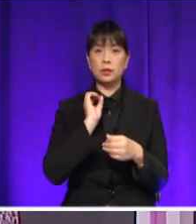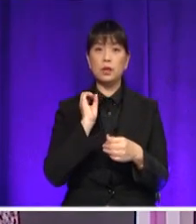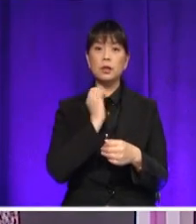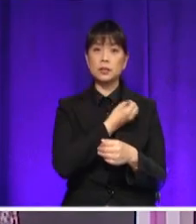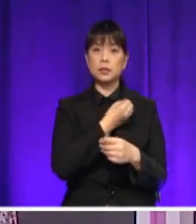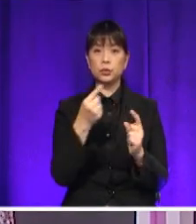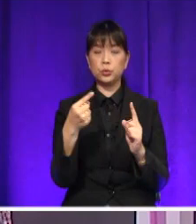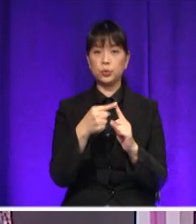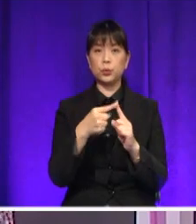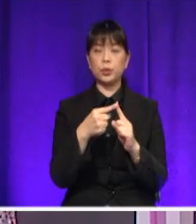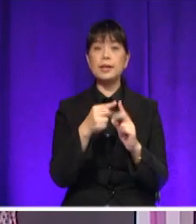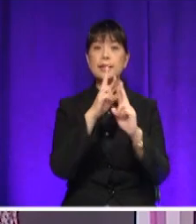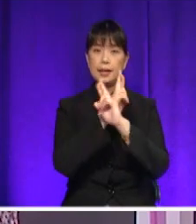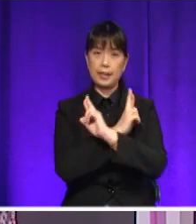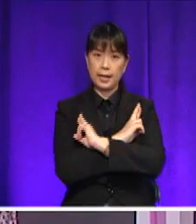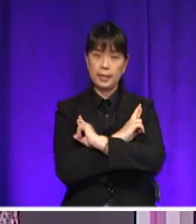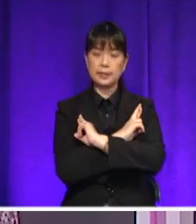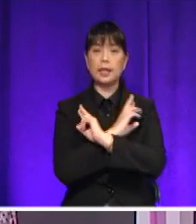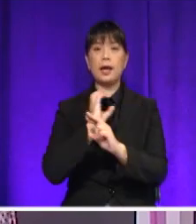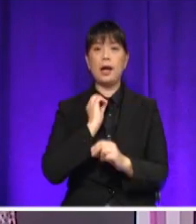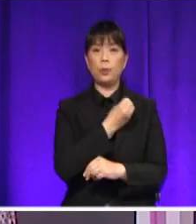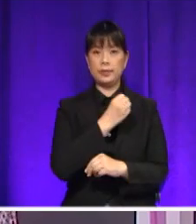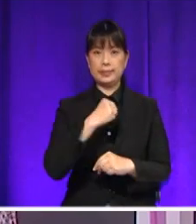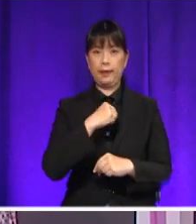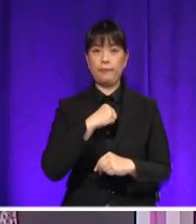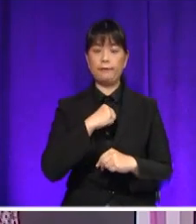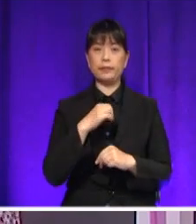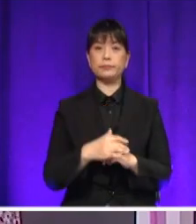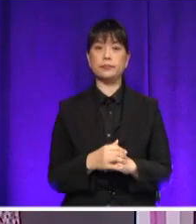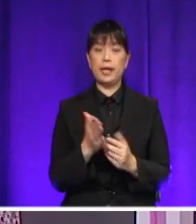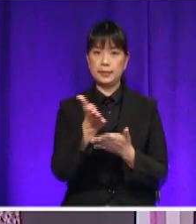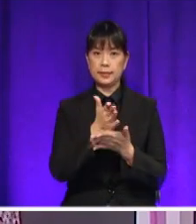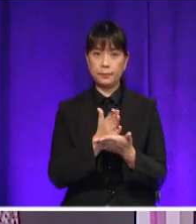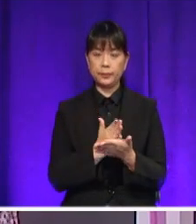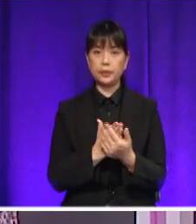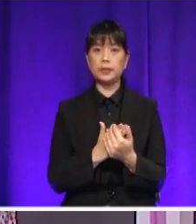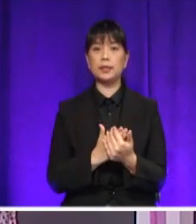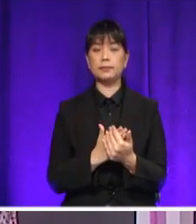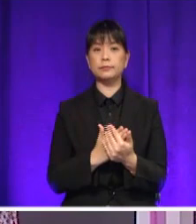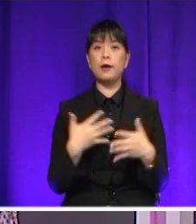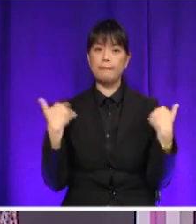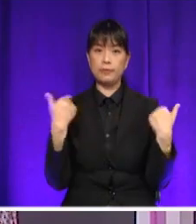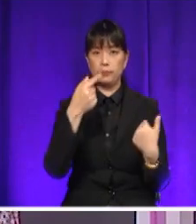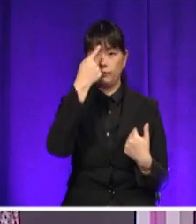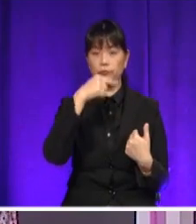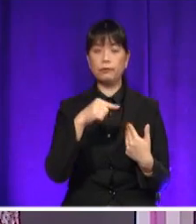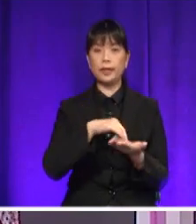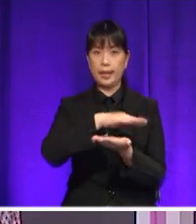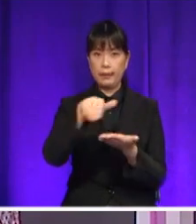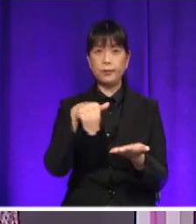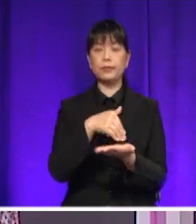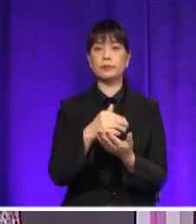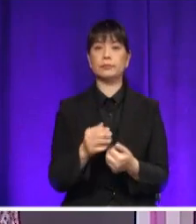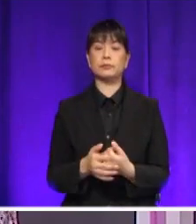are tired, when you are done with teaching and learning. It's something fun for everyone to do. I mean, I would love to